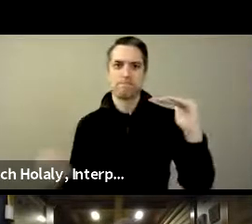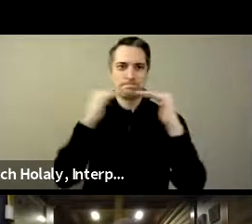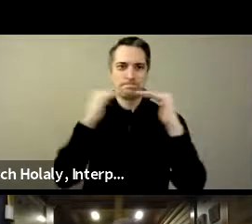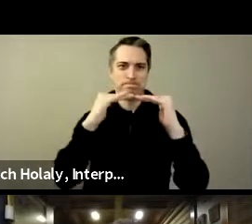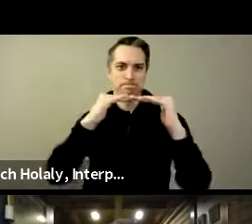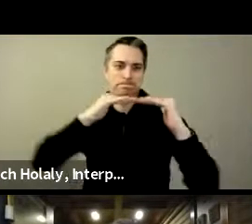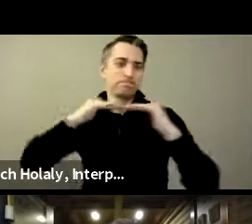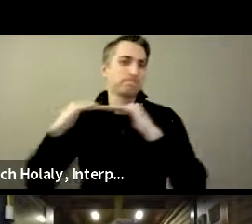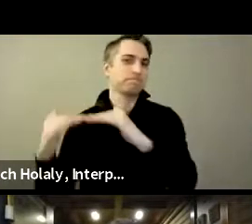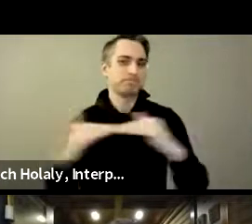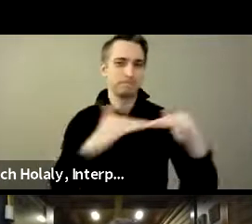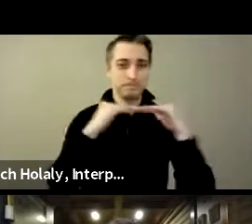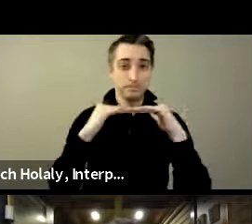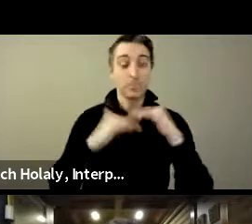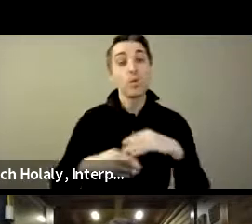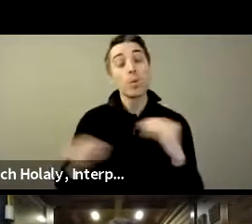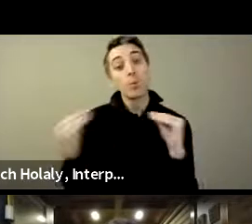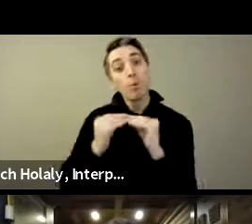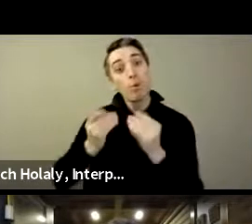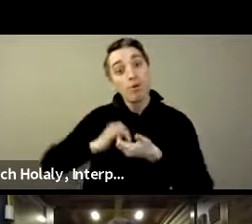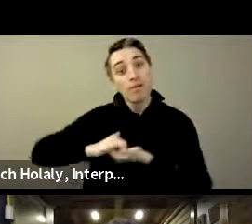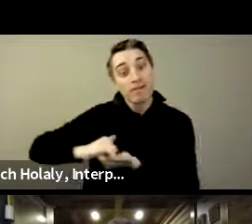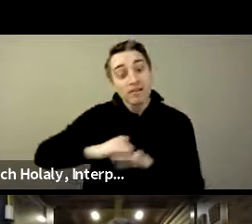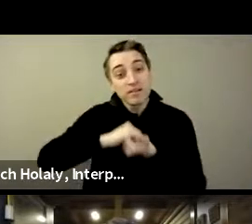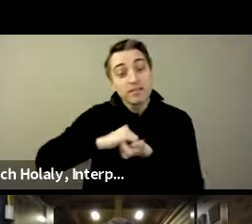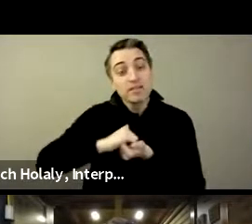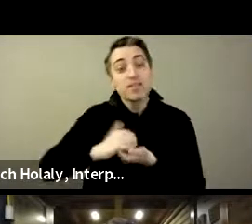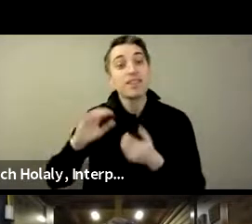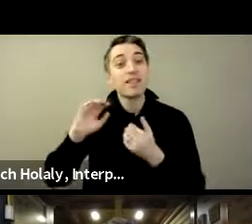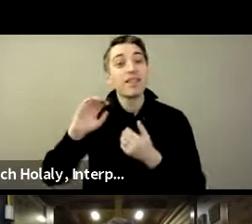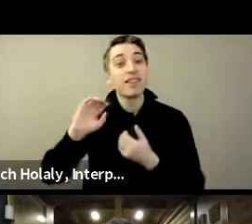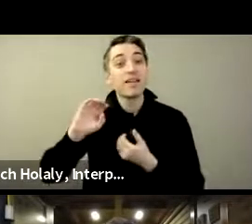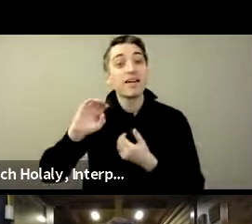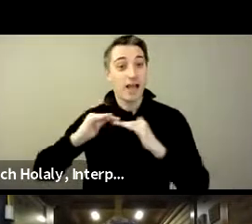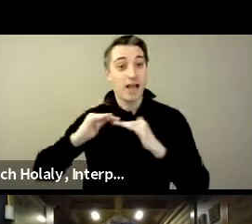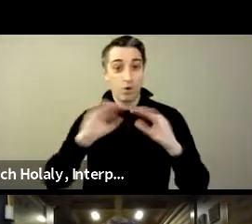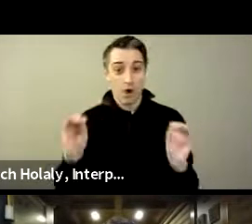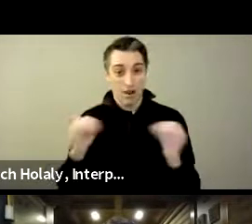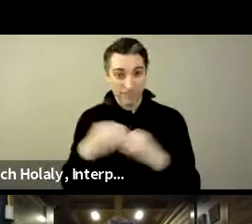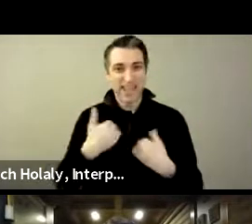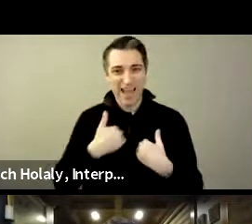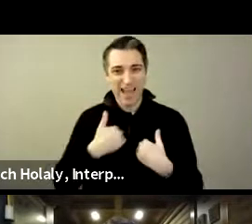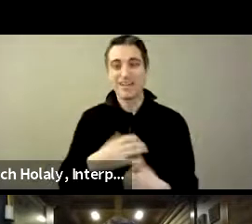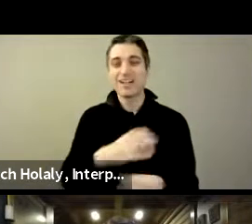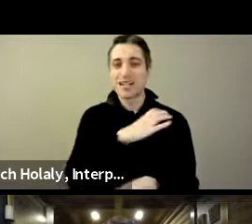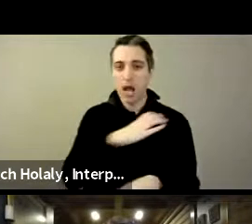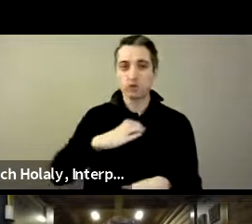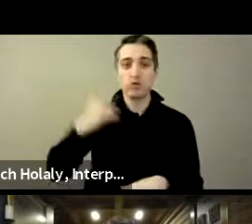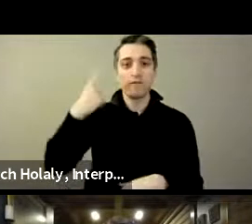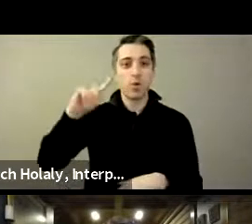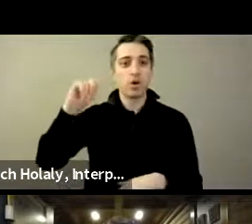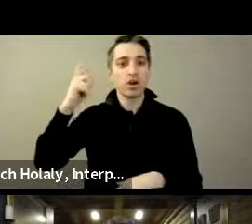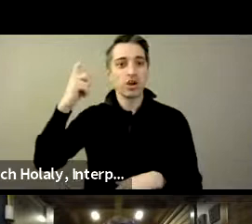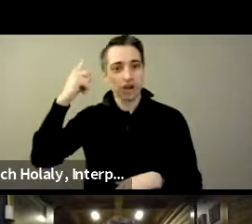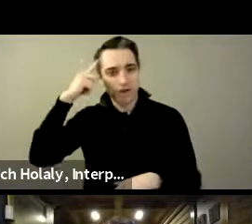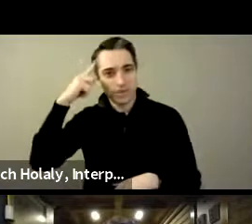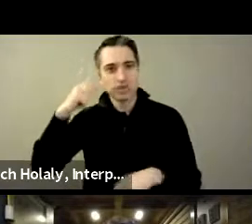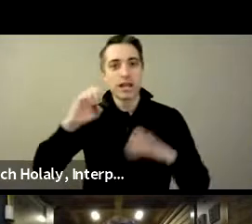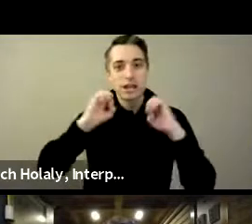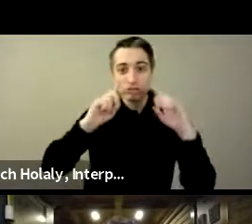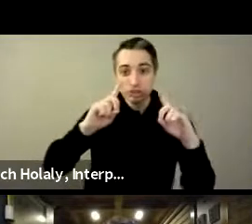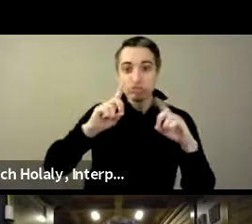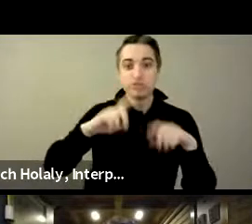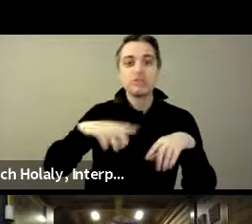education and collaboration, the Equity Office created its Council for Government and Education on Equity and Inclusion in October of